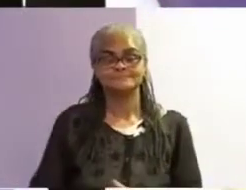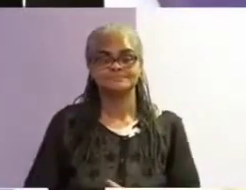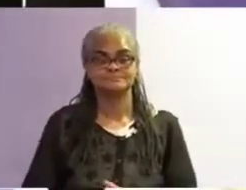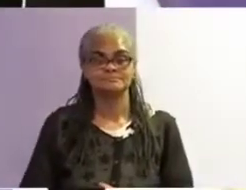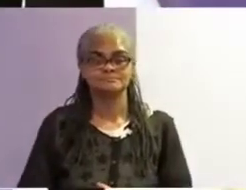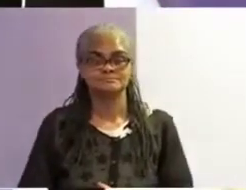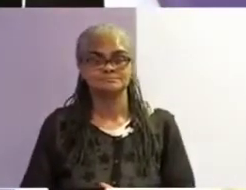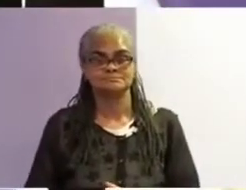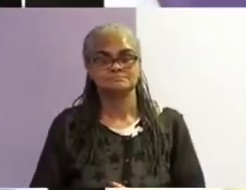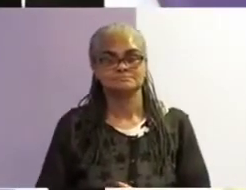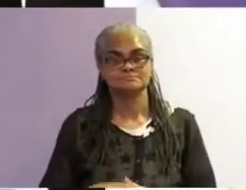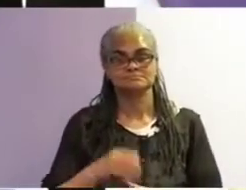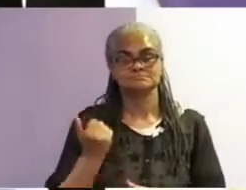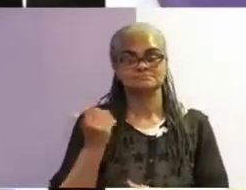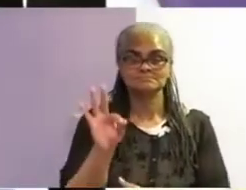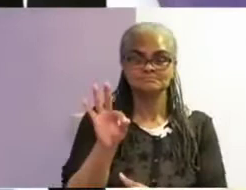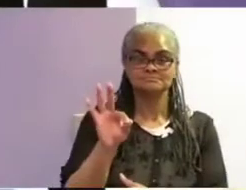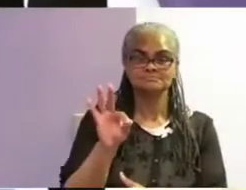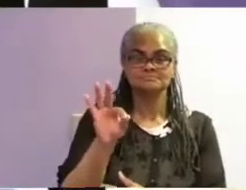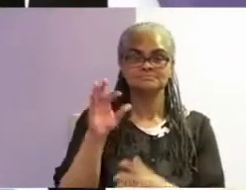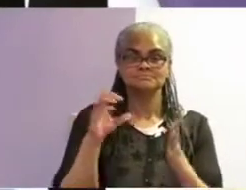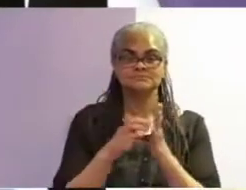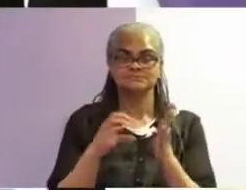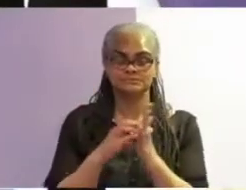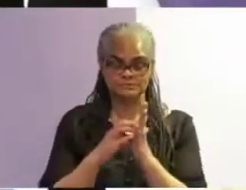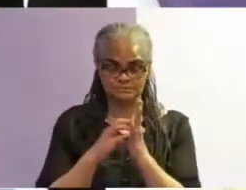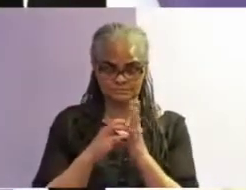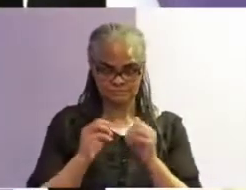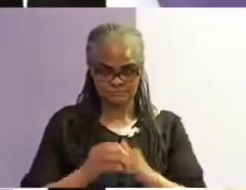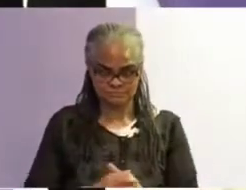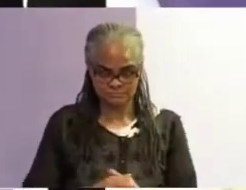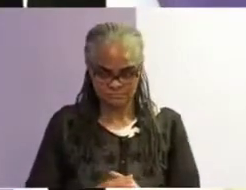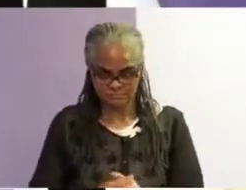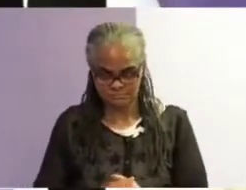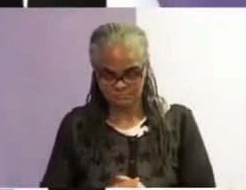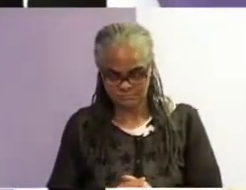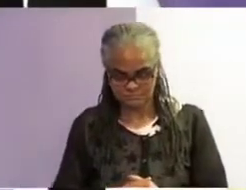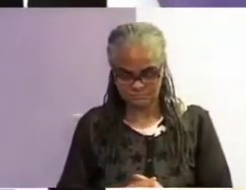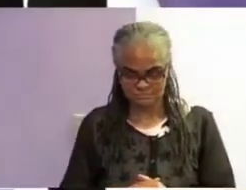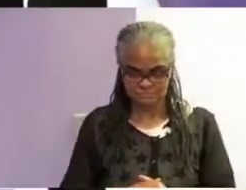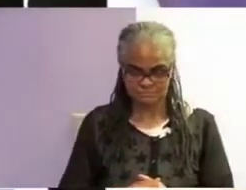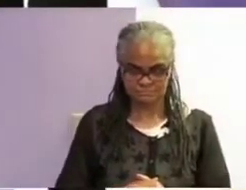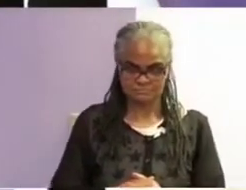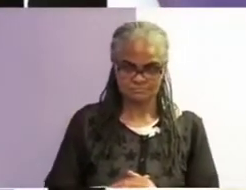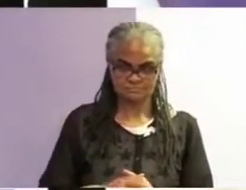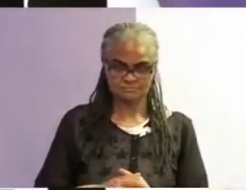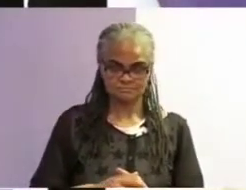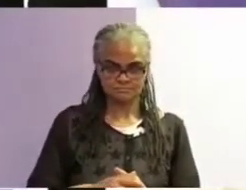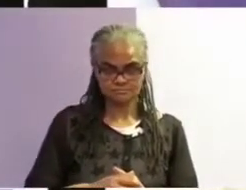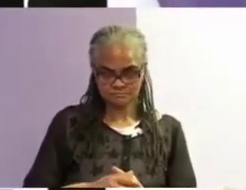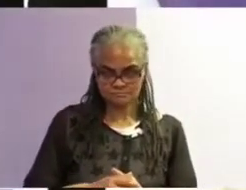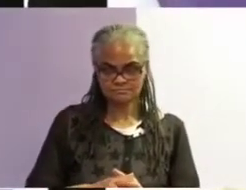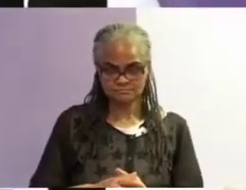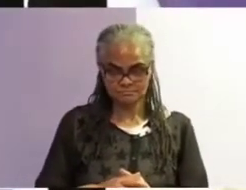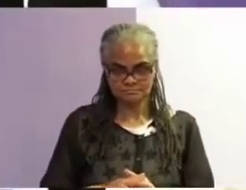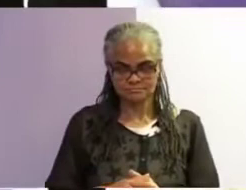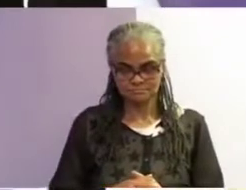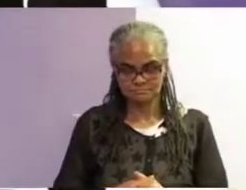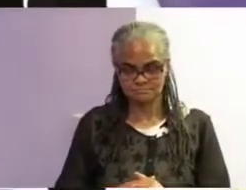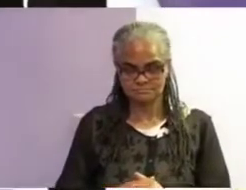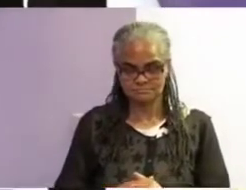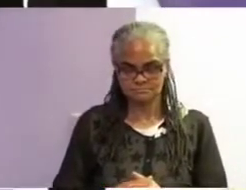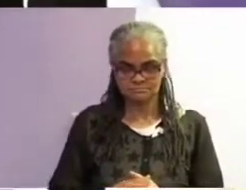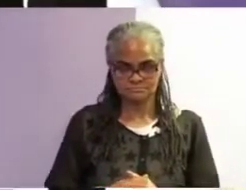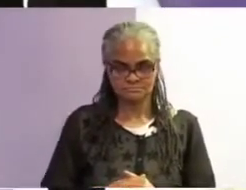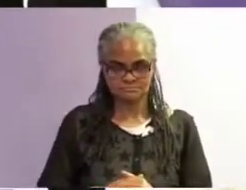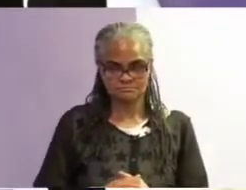The 19th chapter. The scripture talks about something that I need to share with